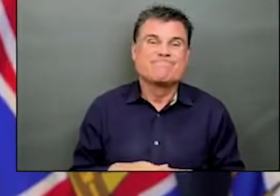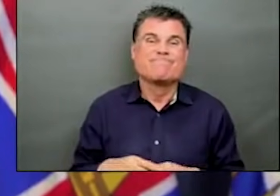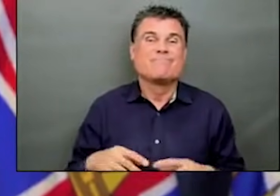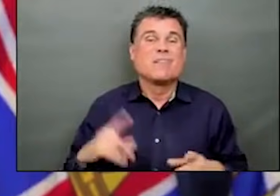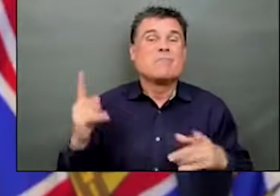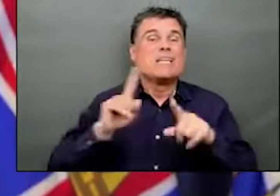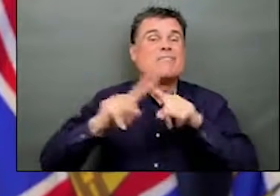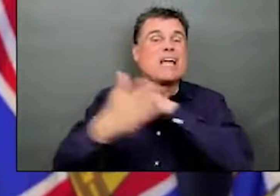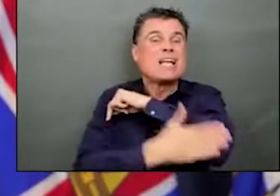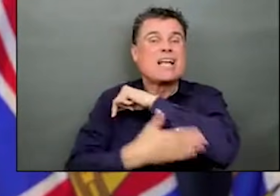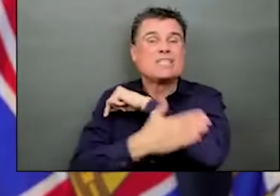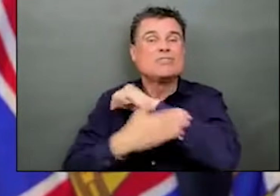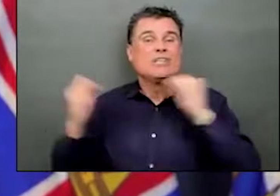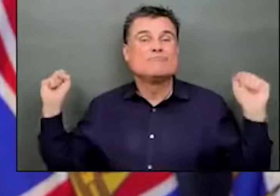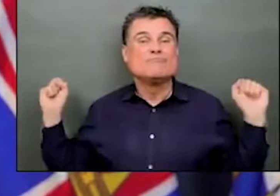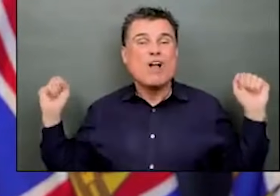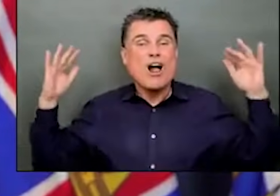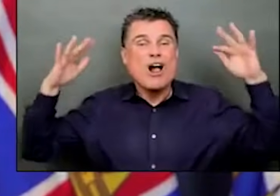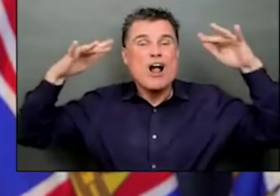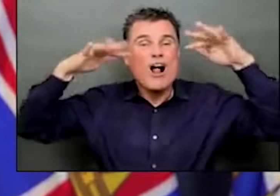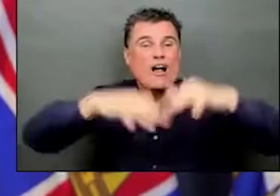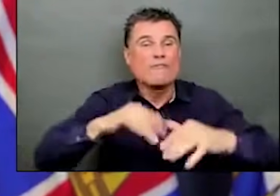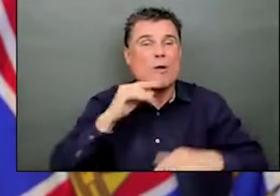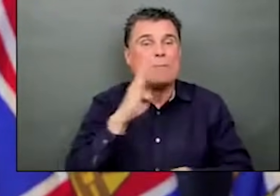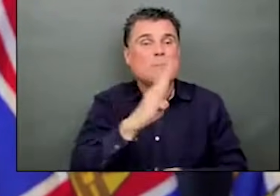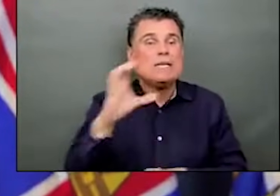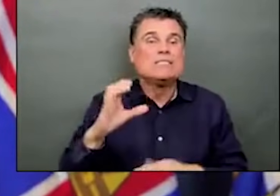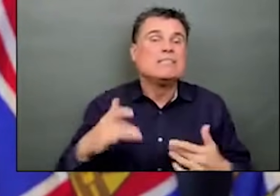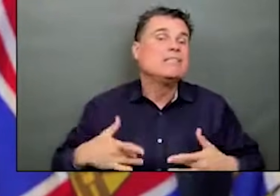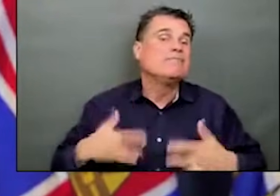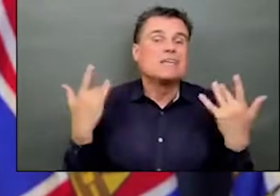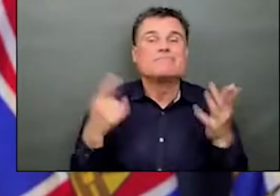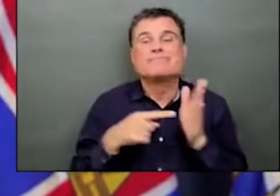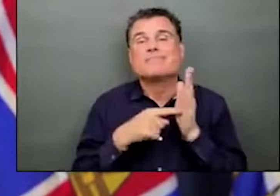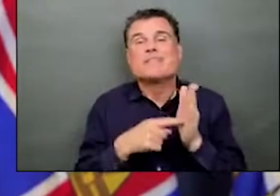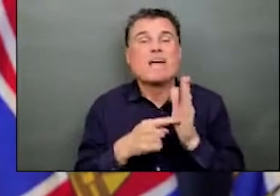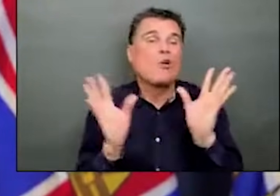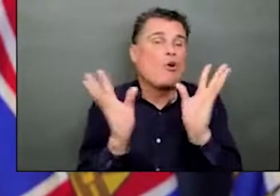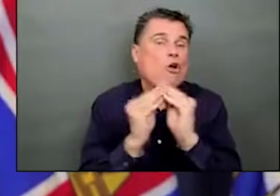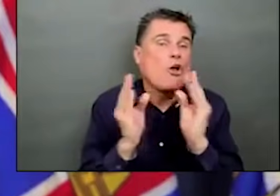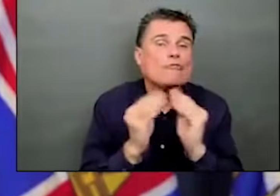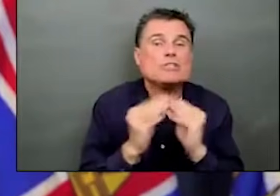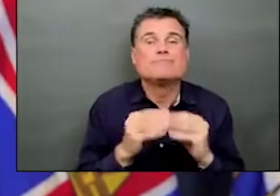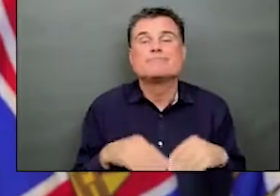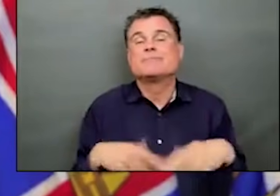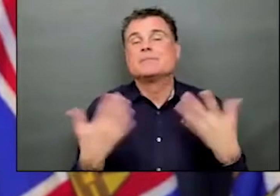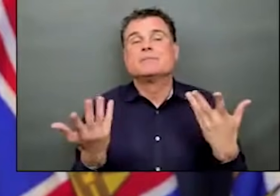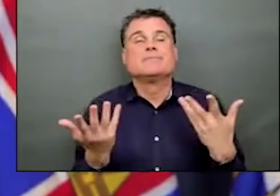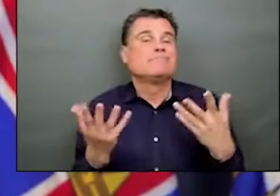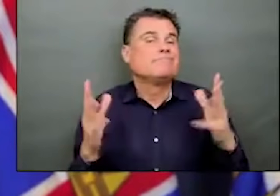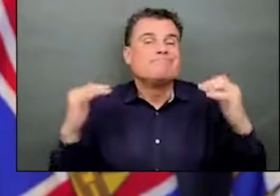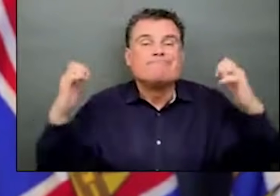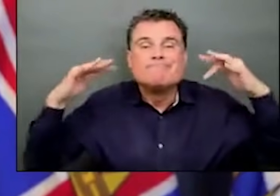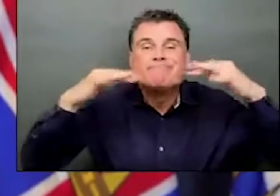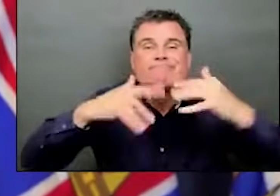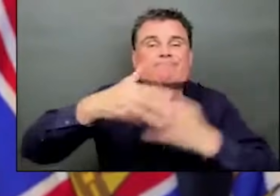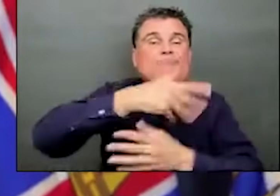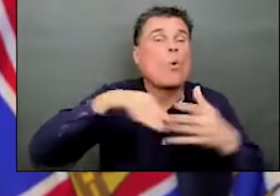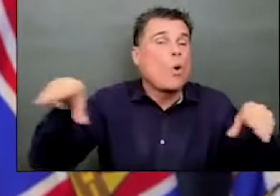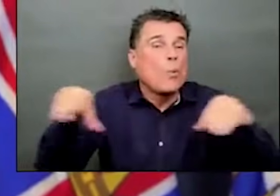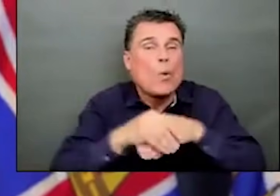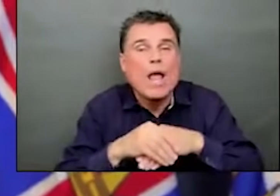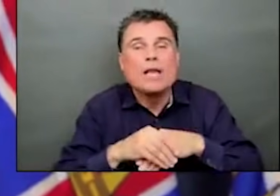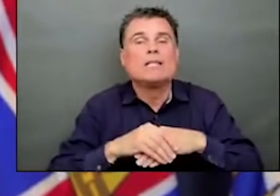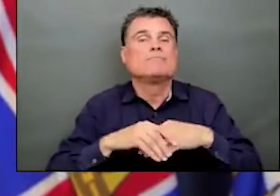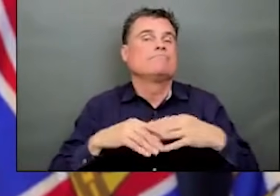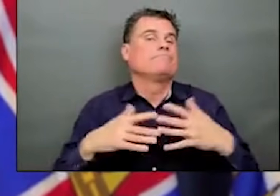for an event, whether it's a conference or a meeting or a wedding or a family gathering, those things will